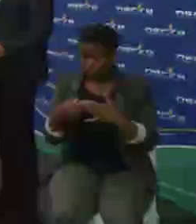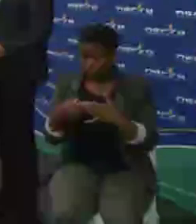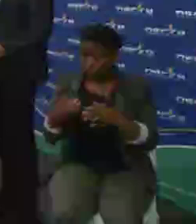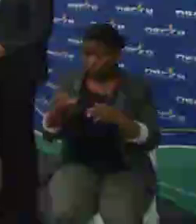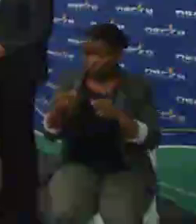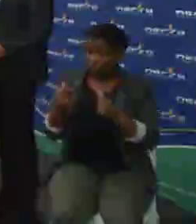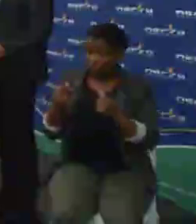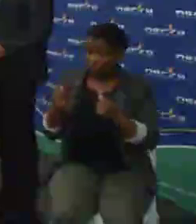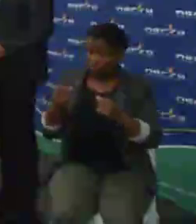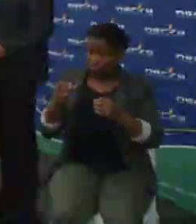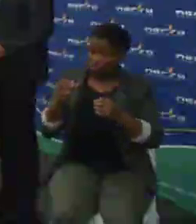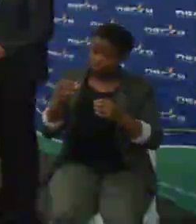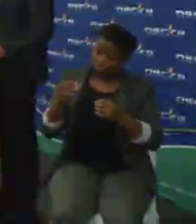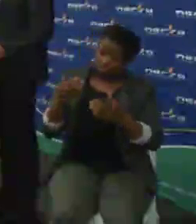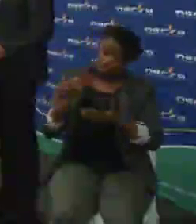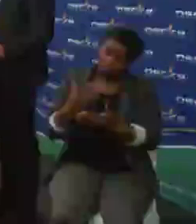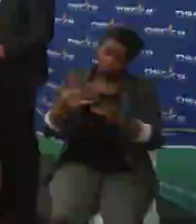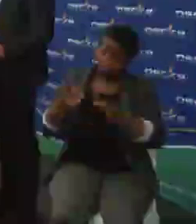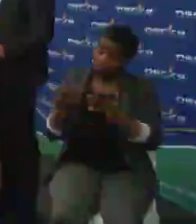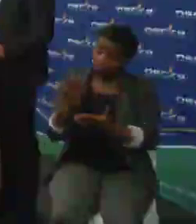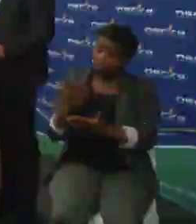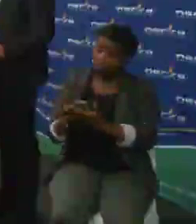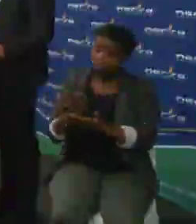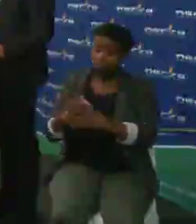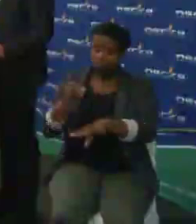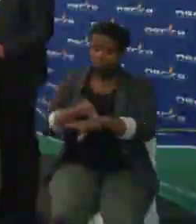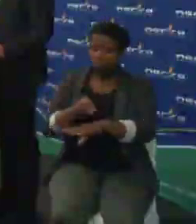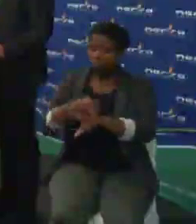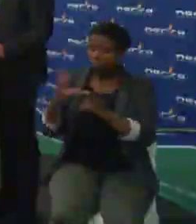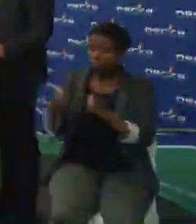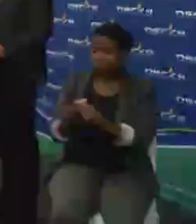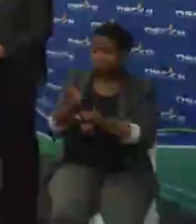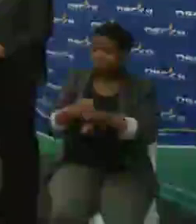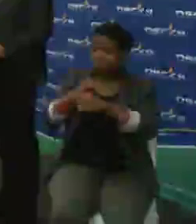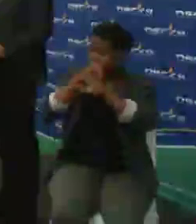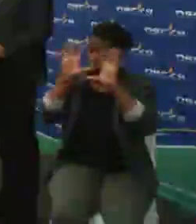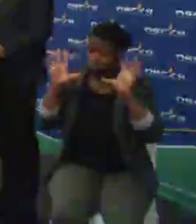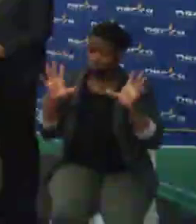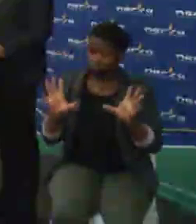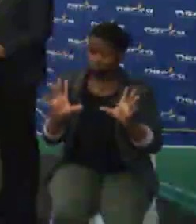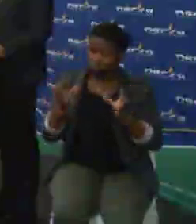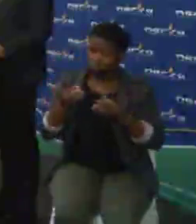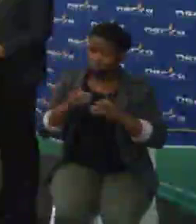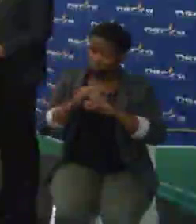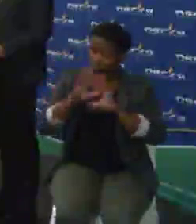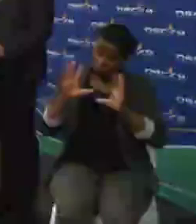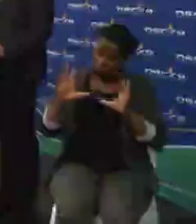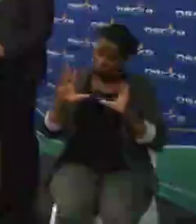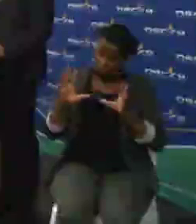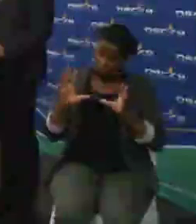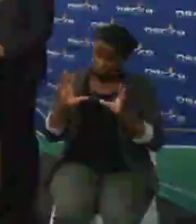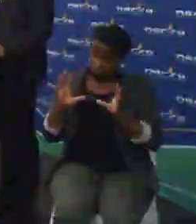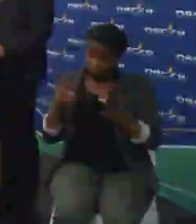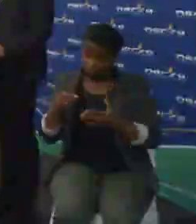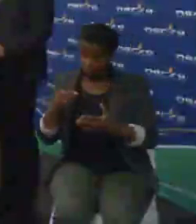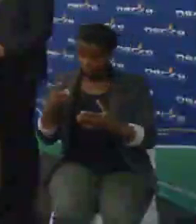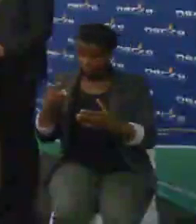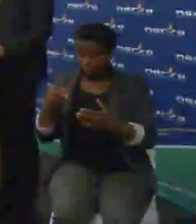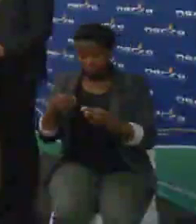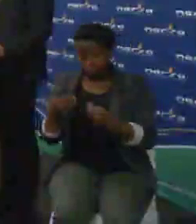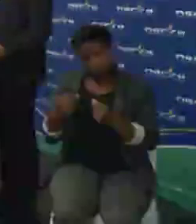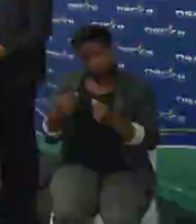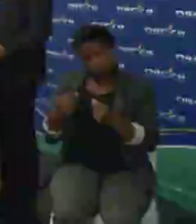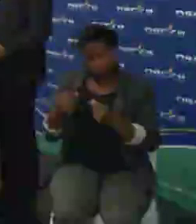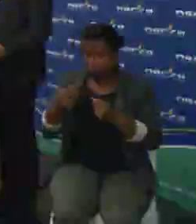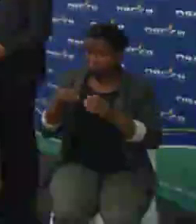price determination. So what can it do about this situation? Because clearly, just remain within the bounds of the current system is